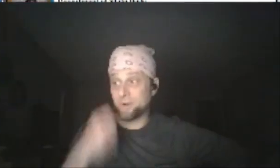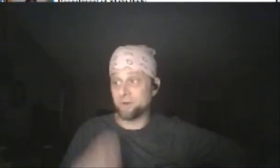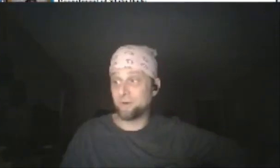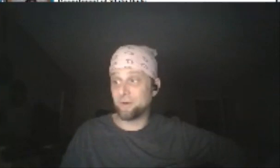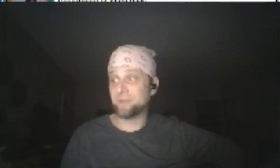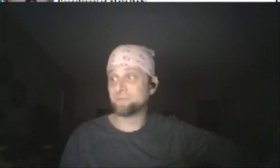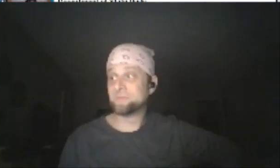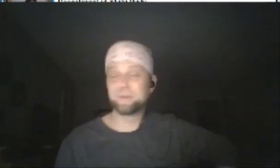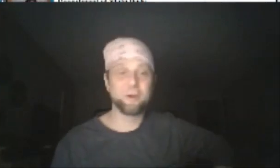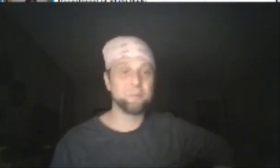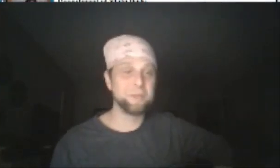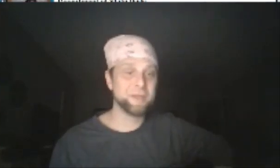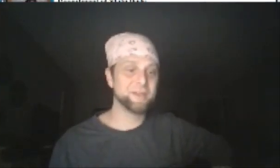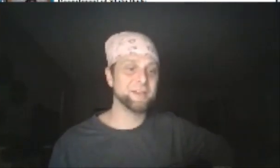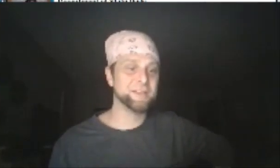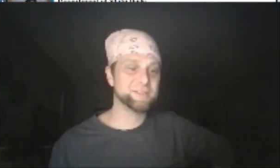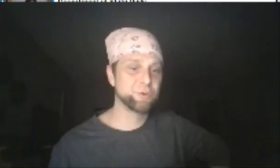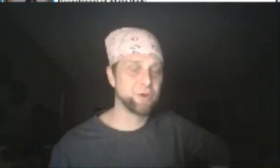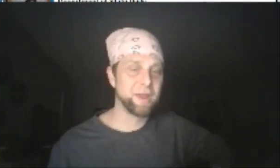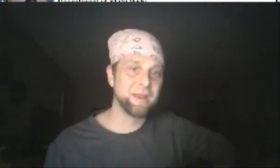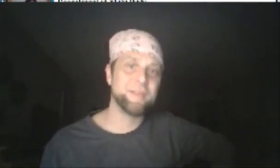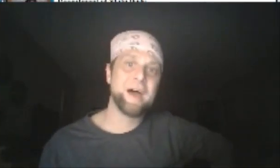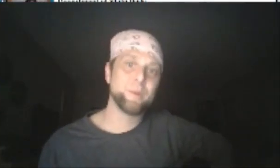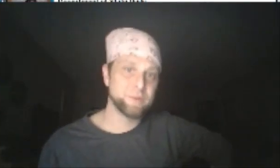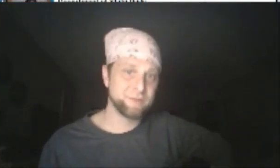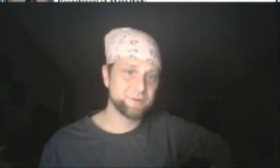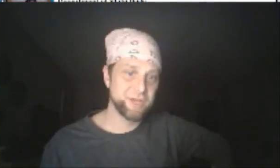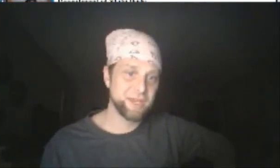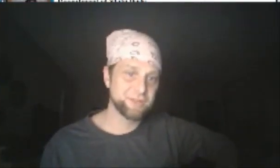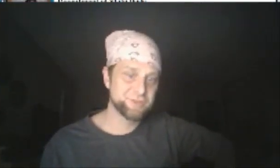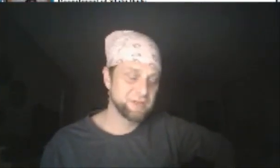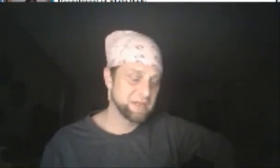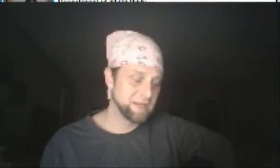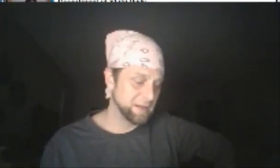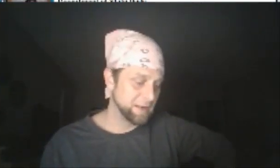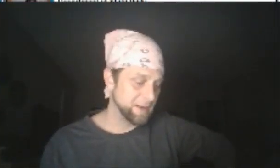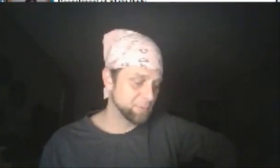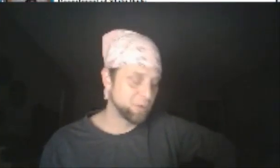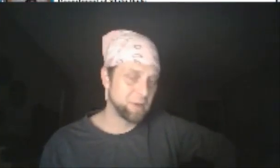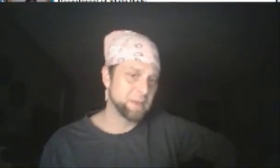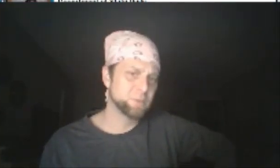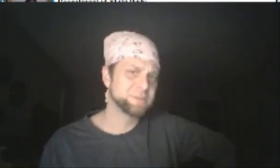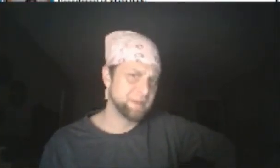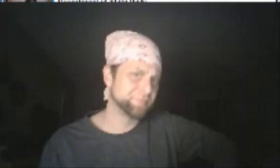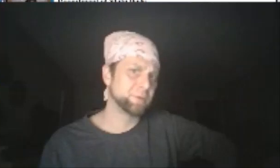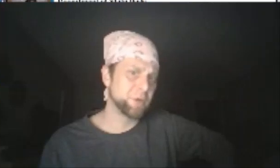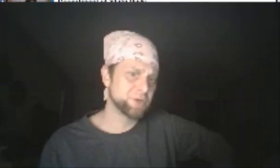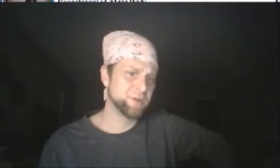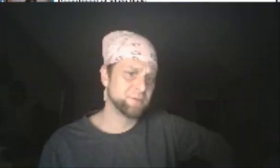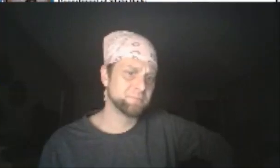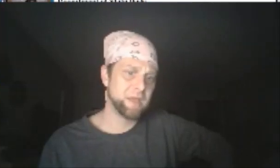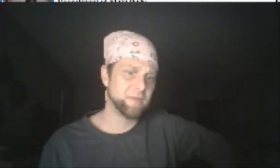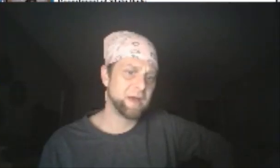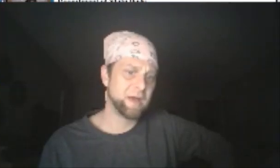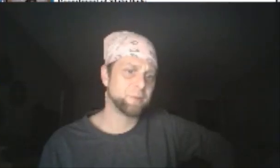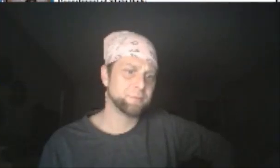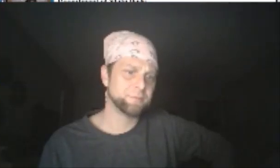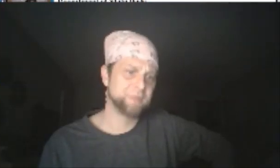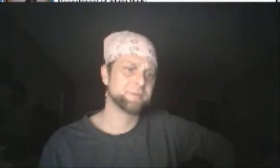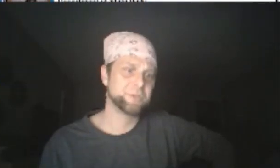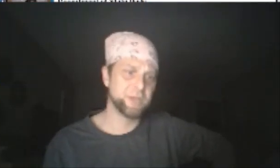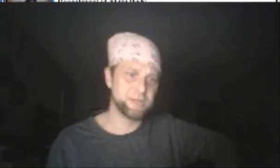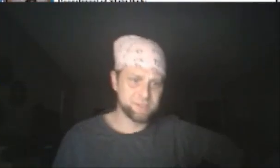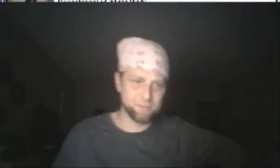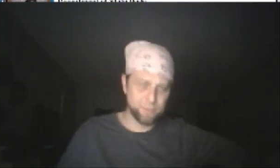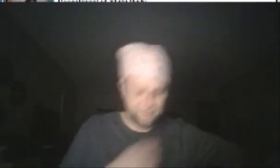was weird, right? Crimea is Ukraine, and that will never change. Crimea was definitely Russia, and that will